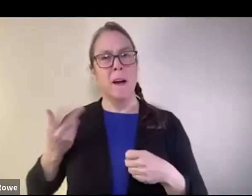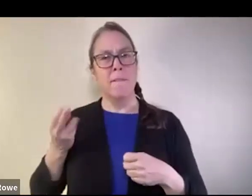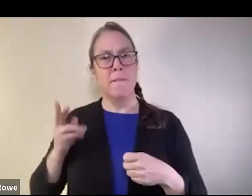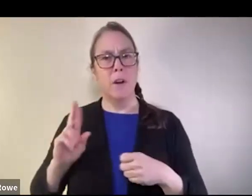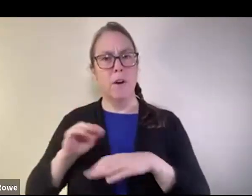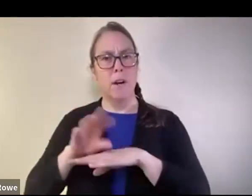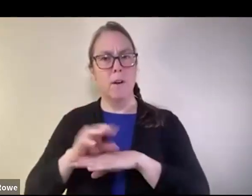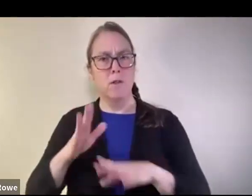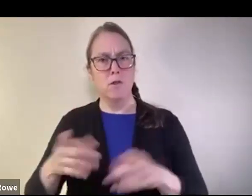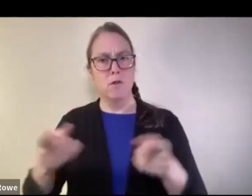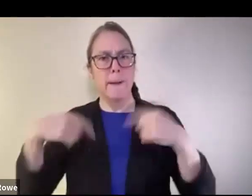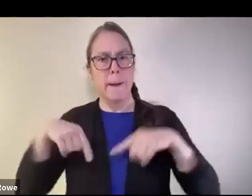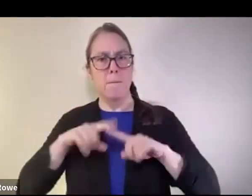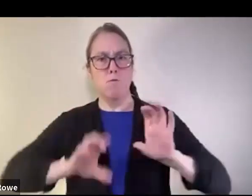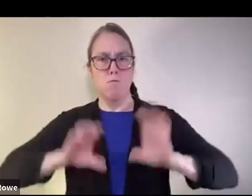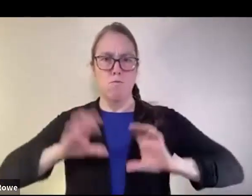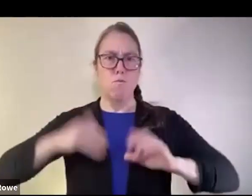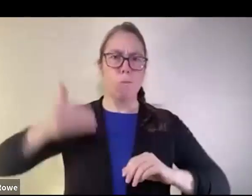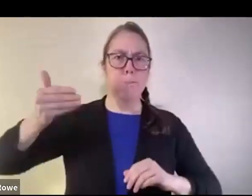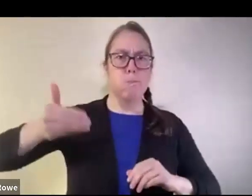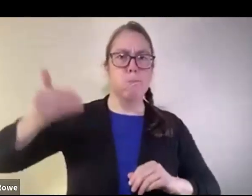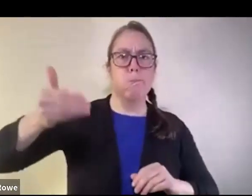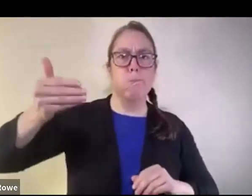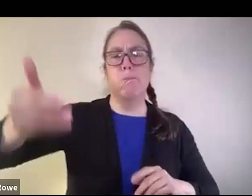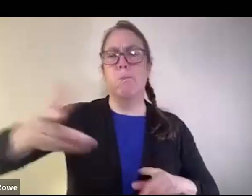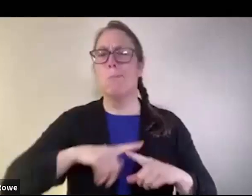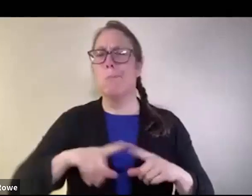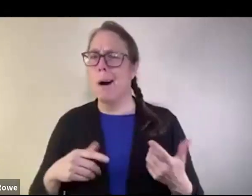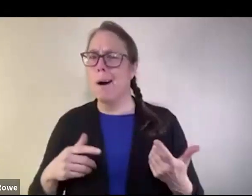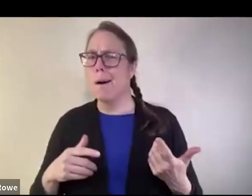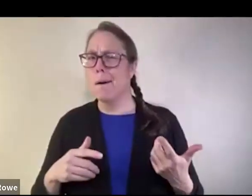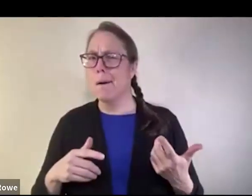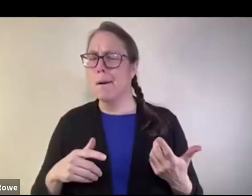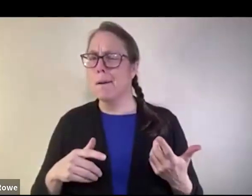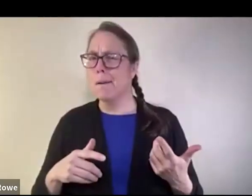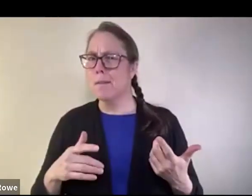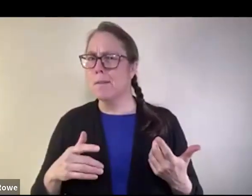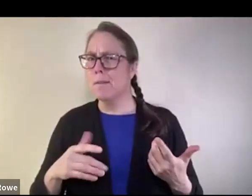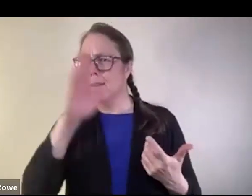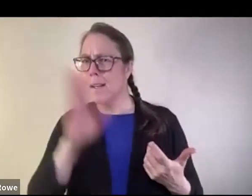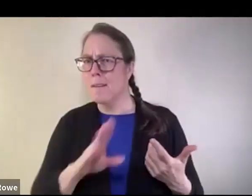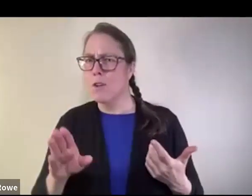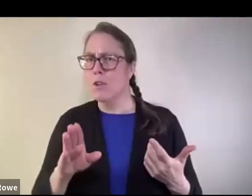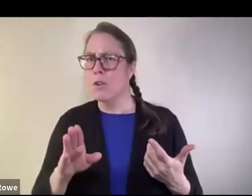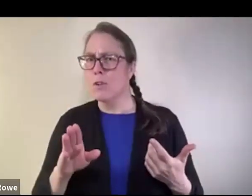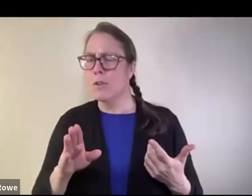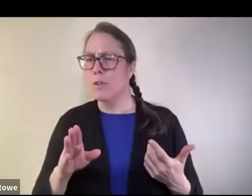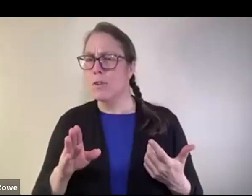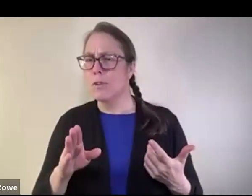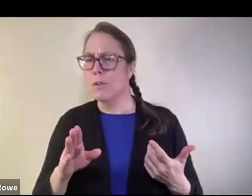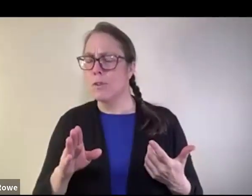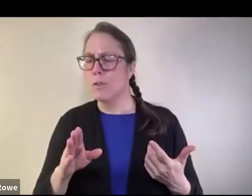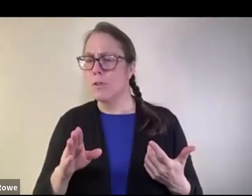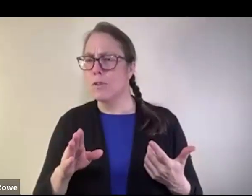counselors and come in and chat every once in a while, but it did not ever result in, try